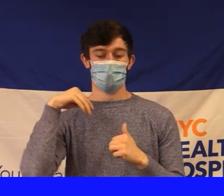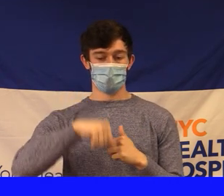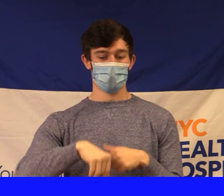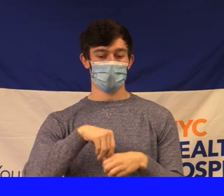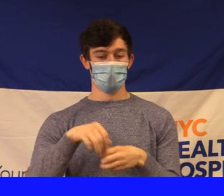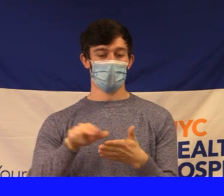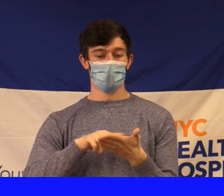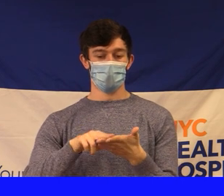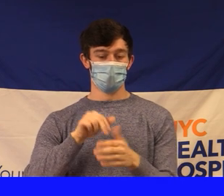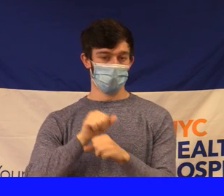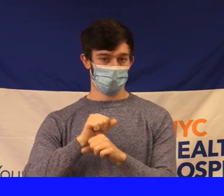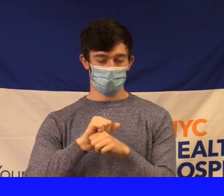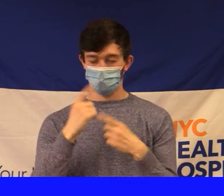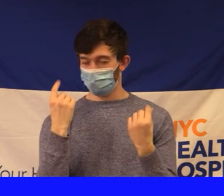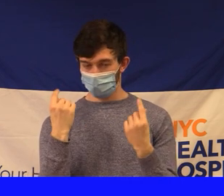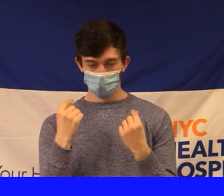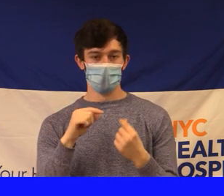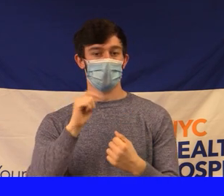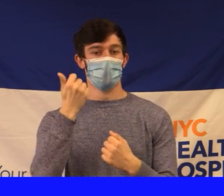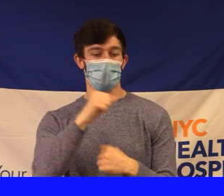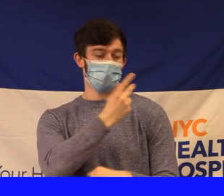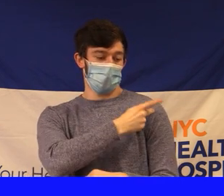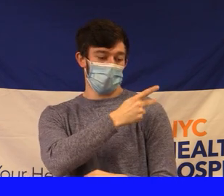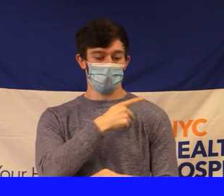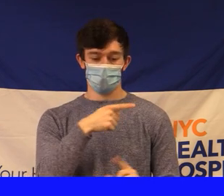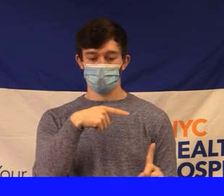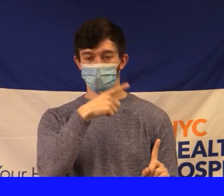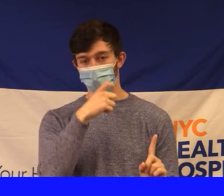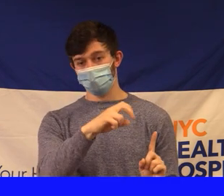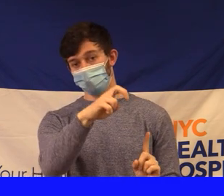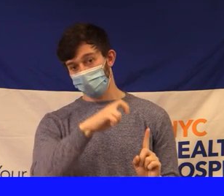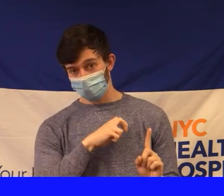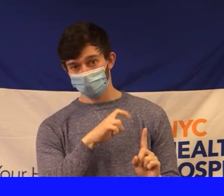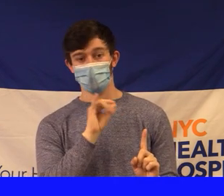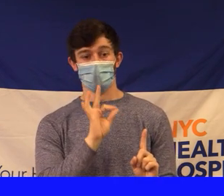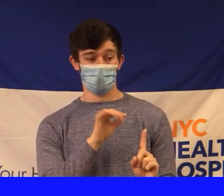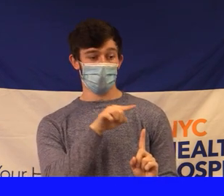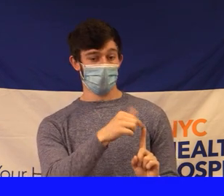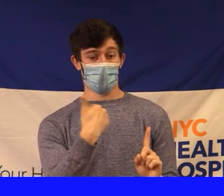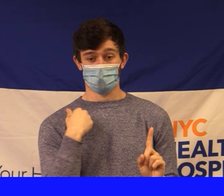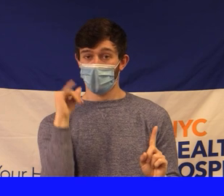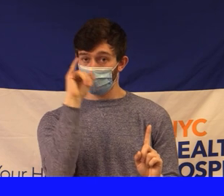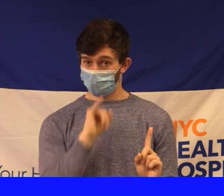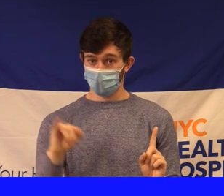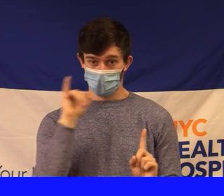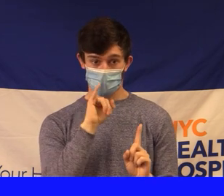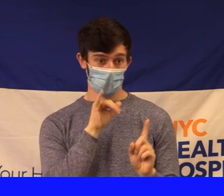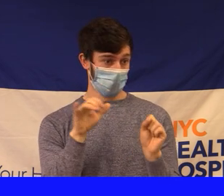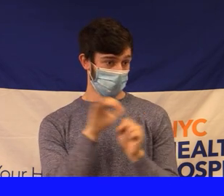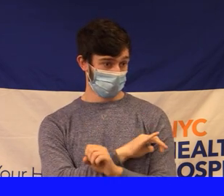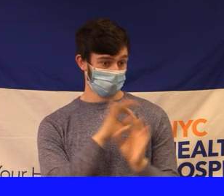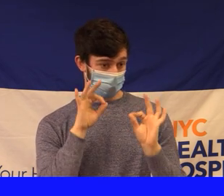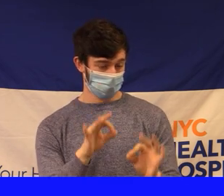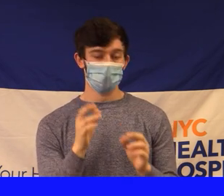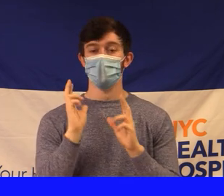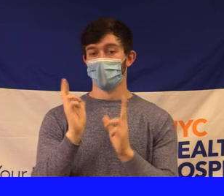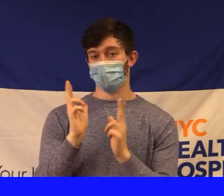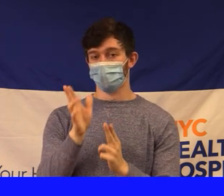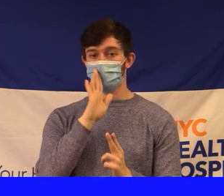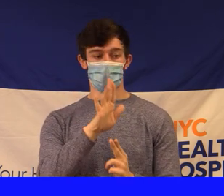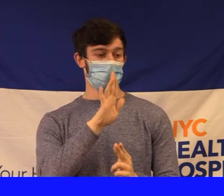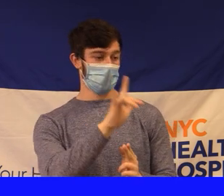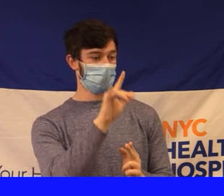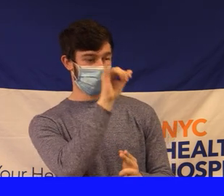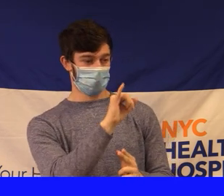in the contract work is any patient that is transferred, if they have insurance that covers it, Hunter will bill